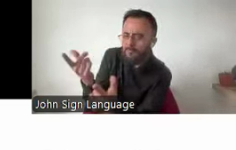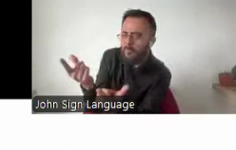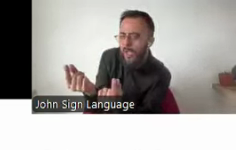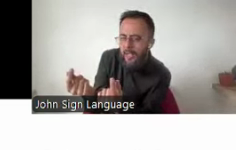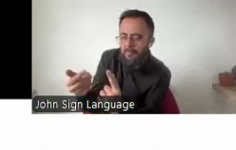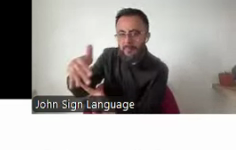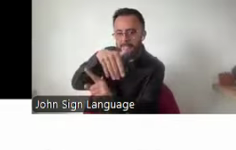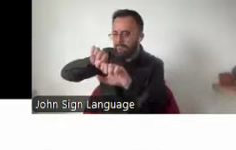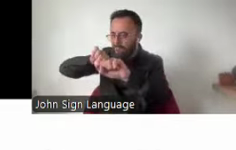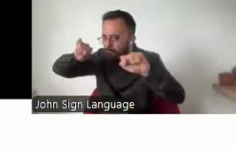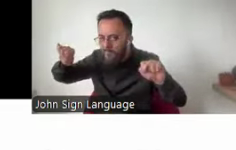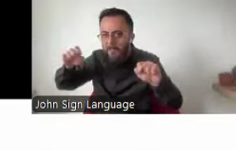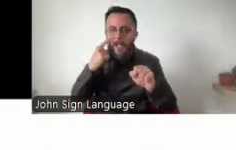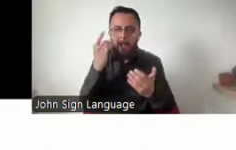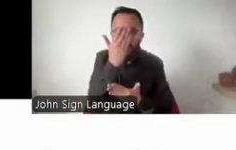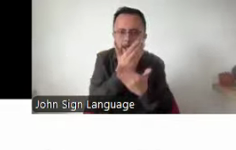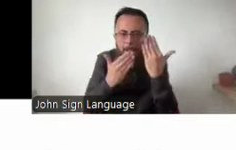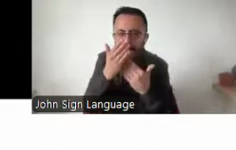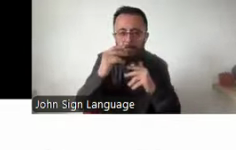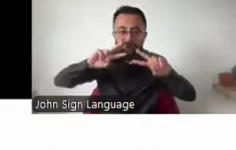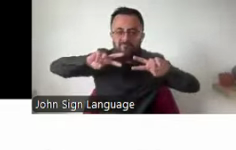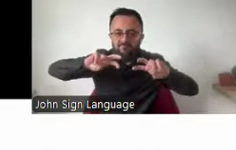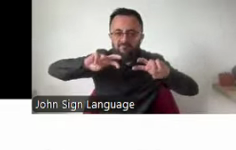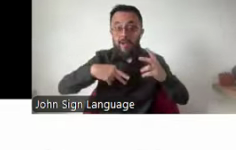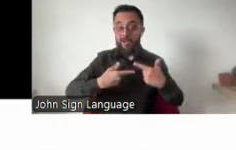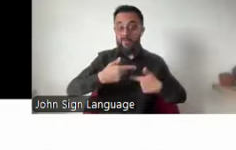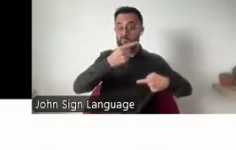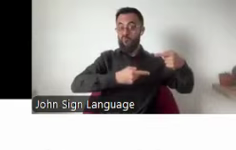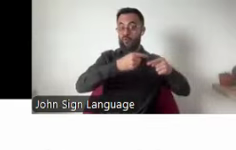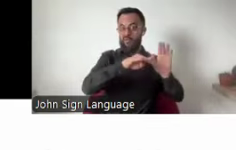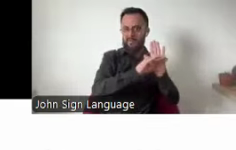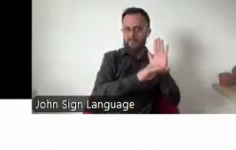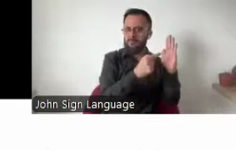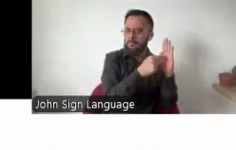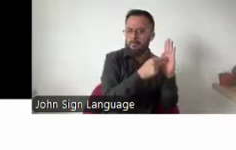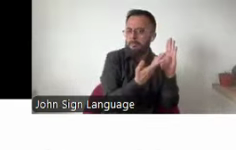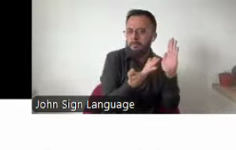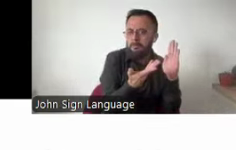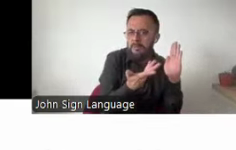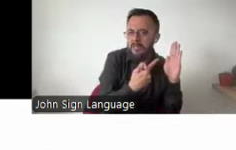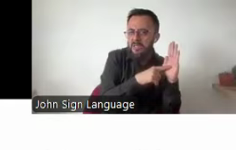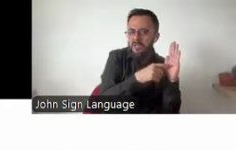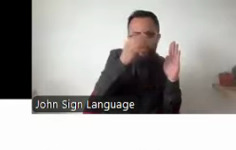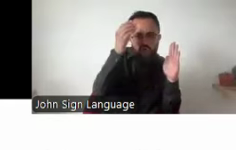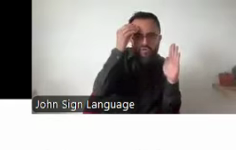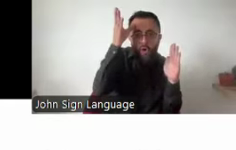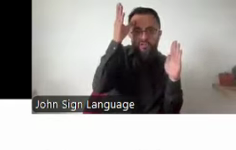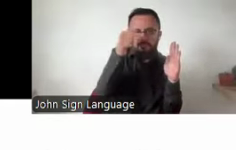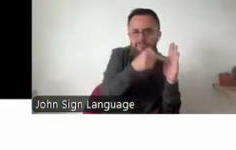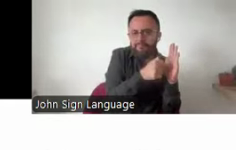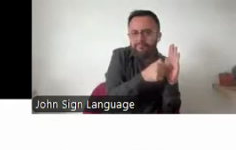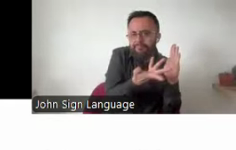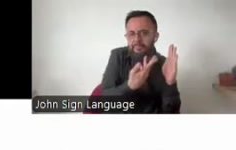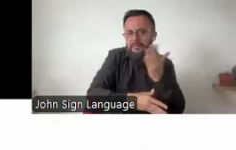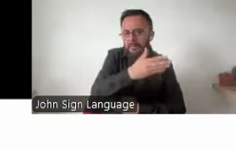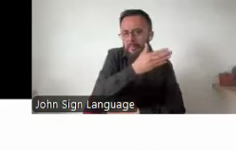disabilities. Another big part of gathering the evidence is to do some interviews with key